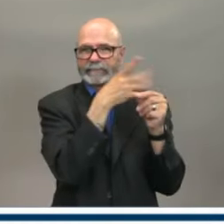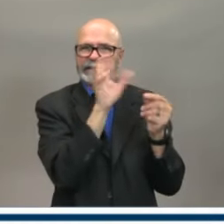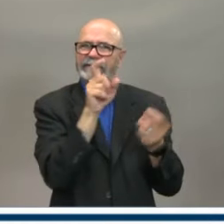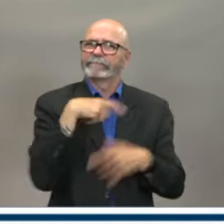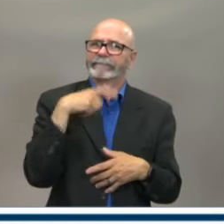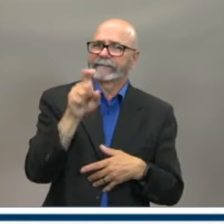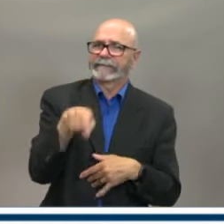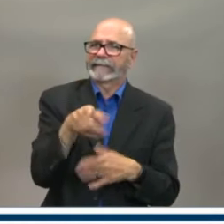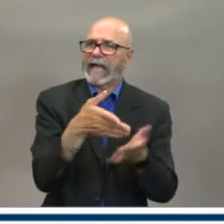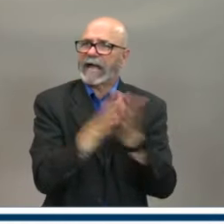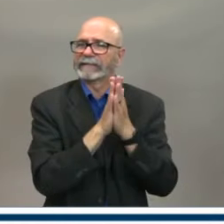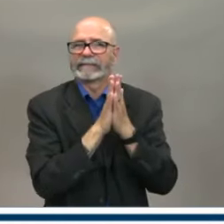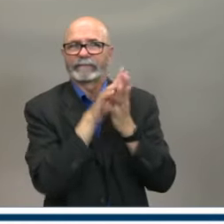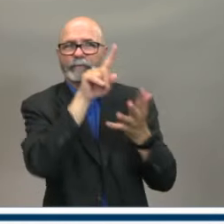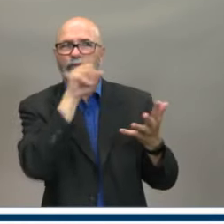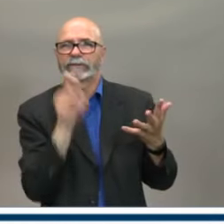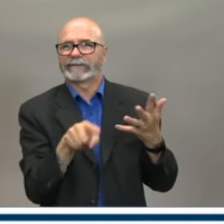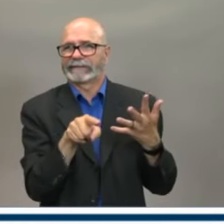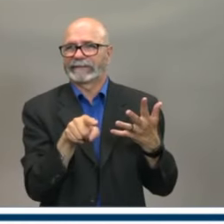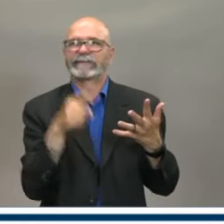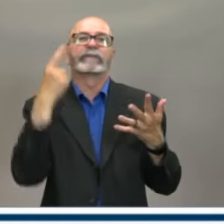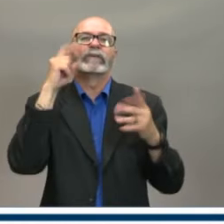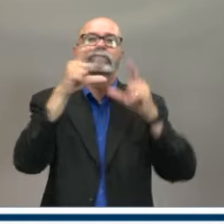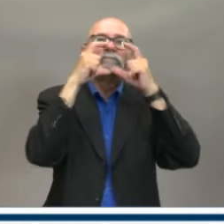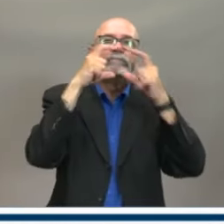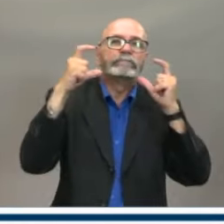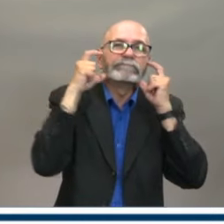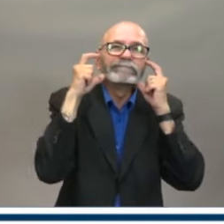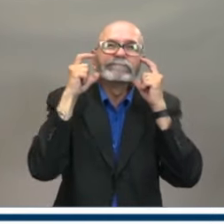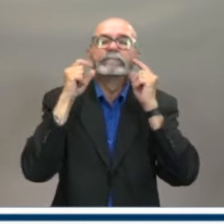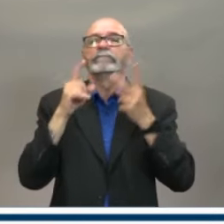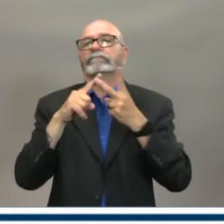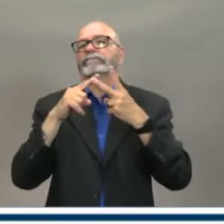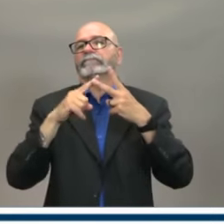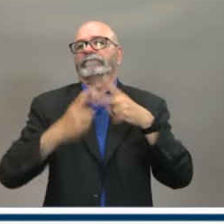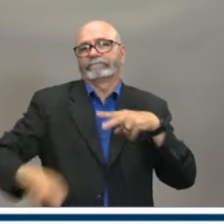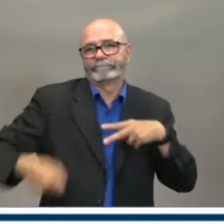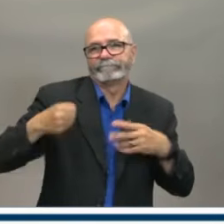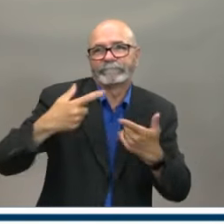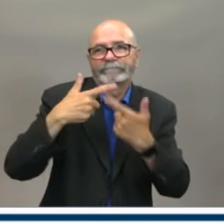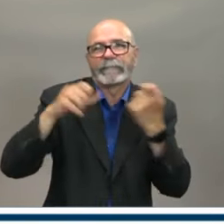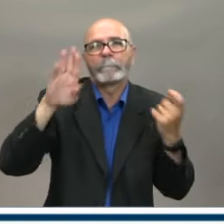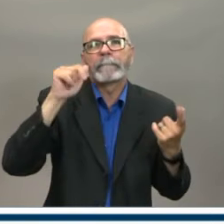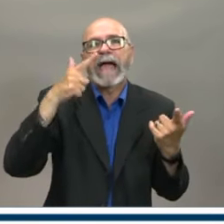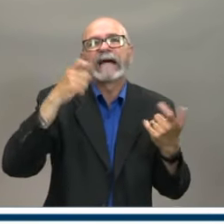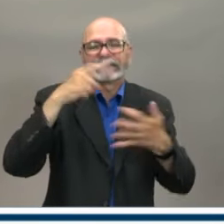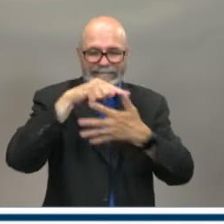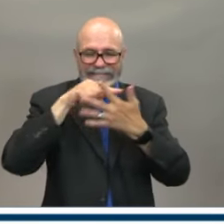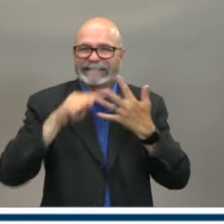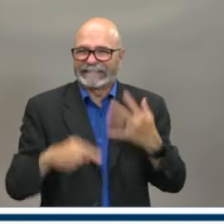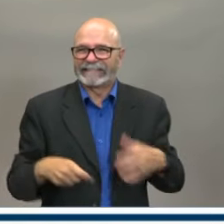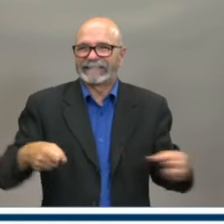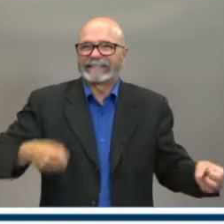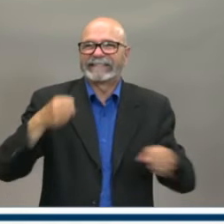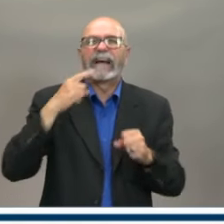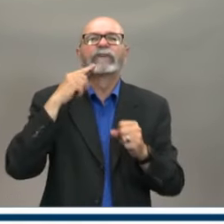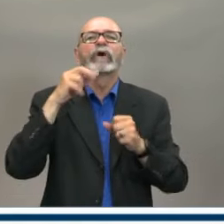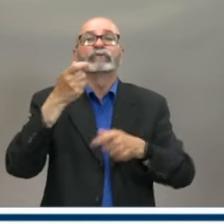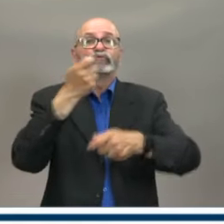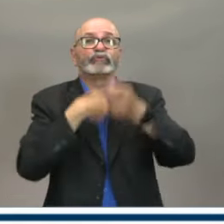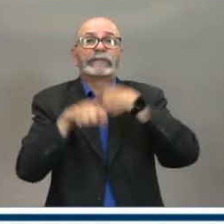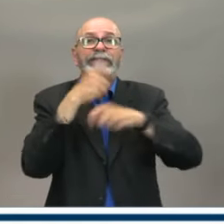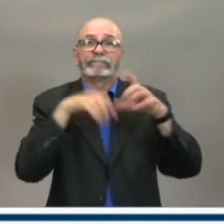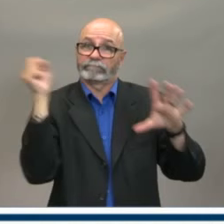masks after they've been used to potentially explore recycling them. I'm wondering if you are aware of that and could tell me more about that.